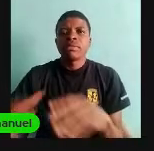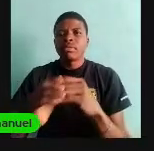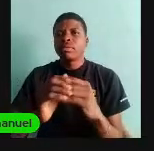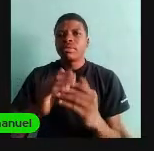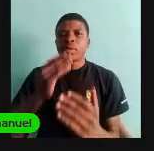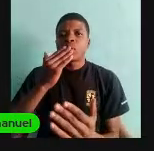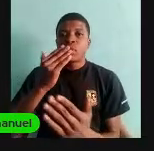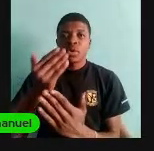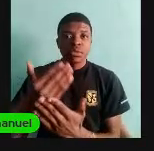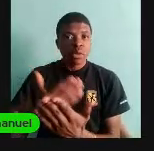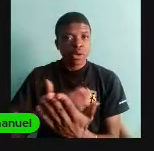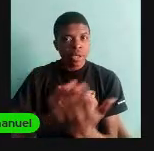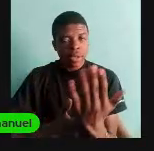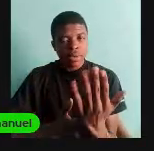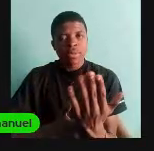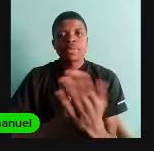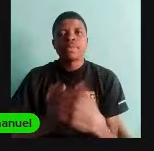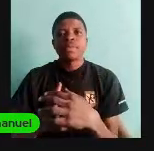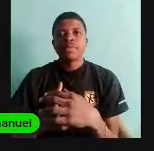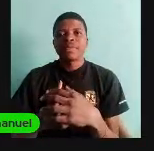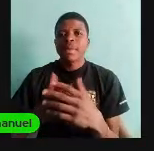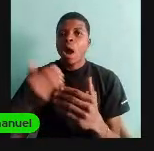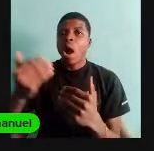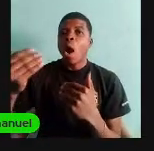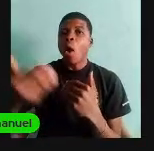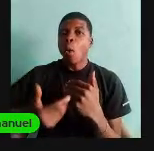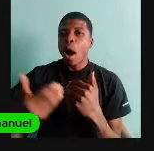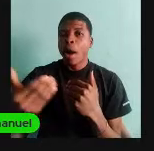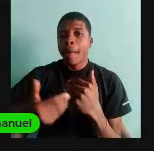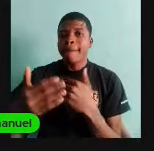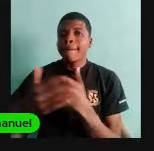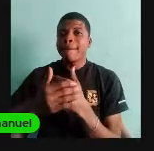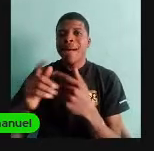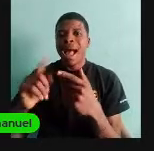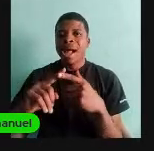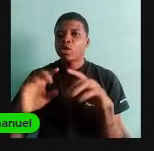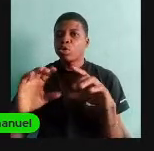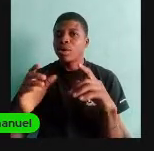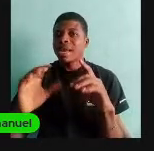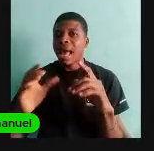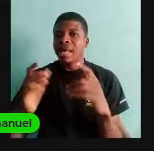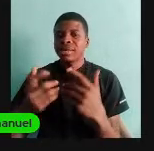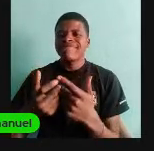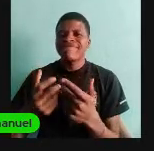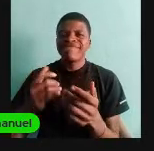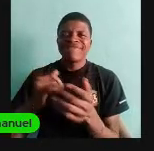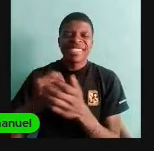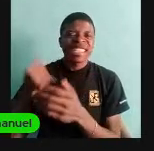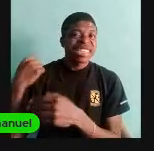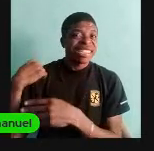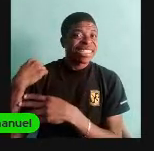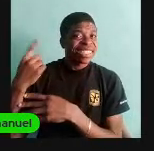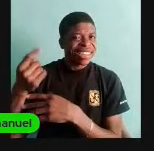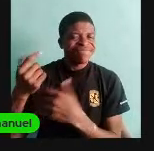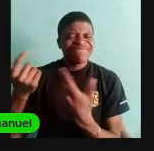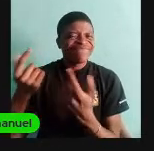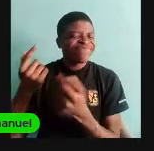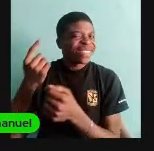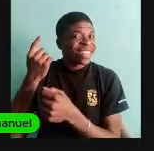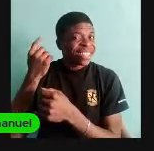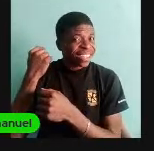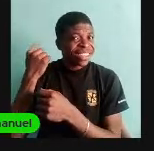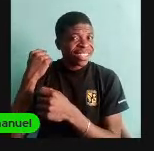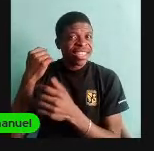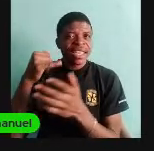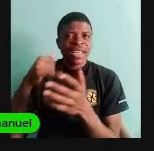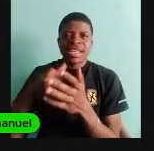and welcome back to class. It's been a while. It's been a